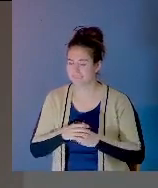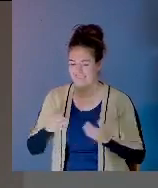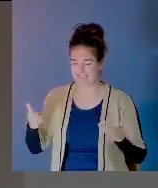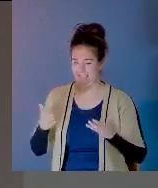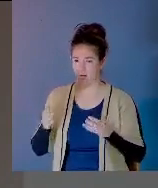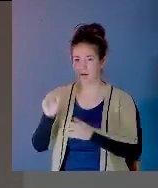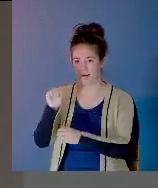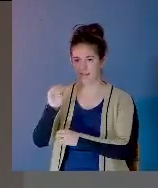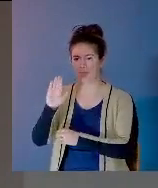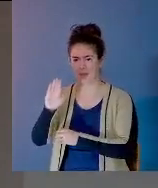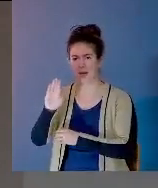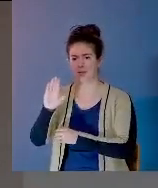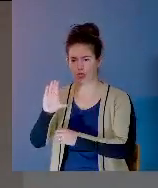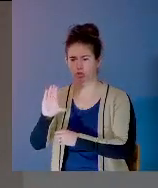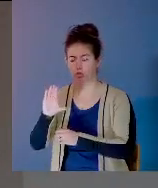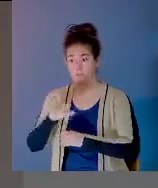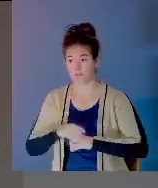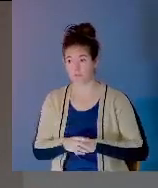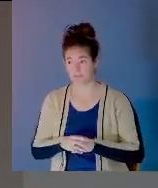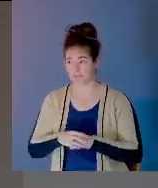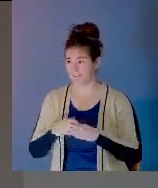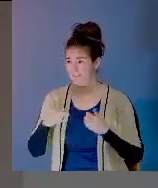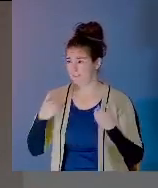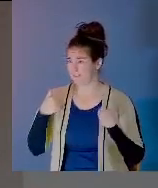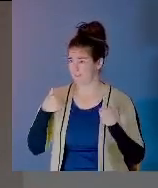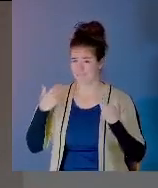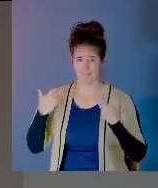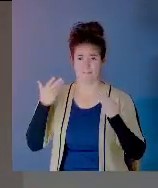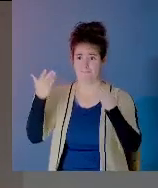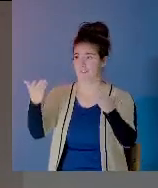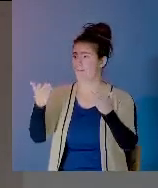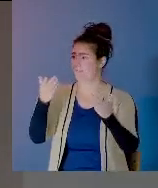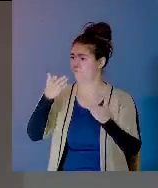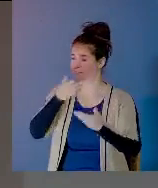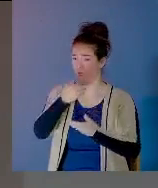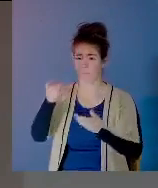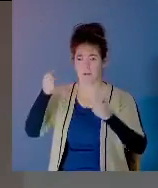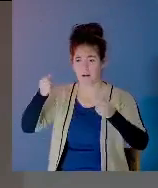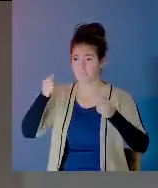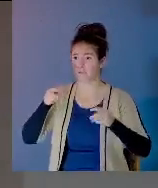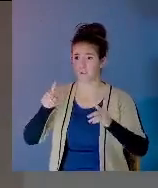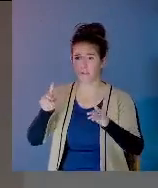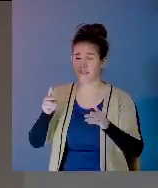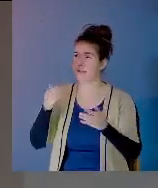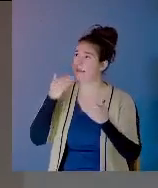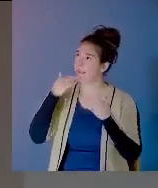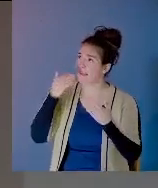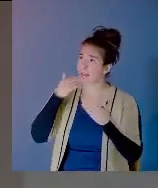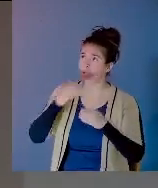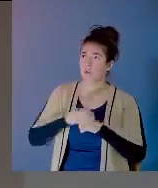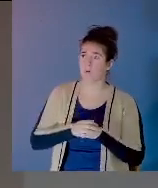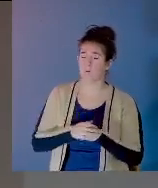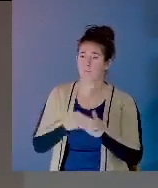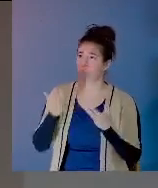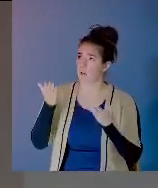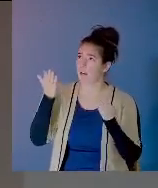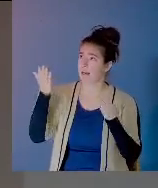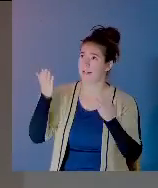an opportunity together to just praise him, just thank him, and